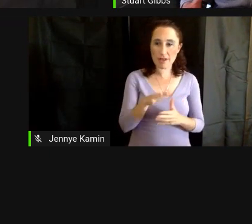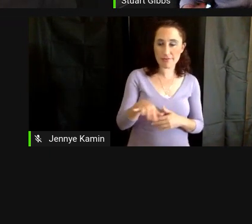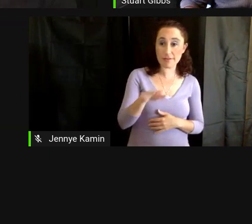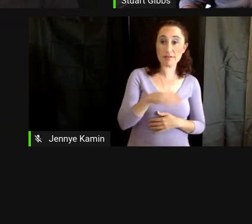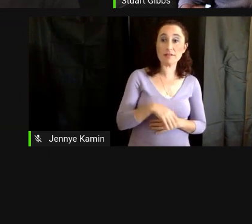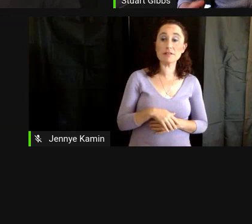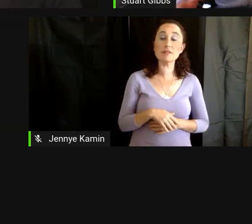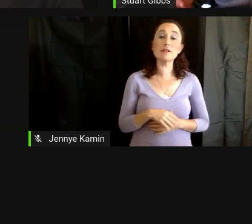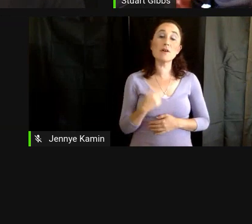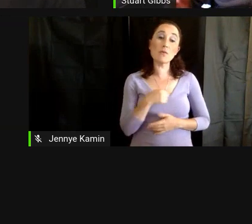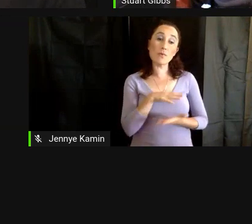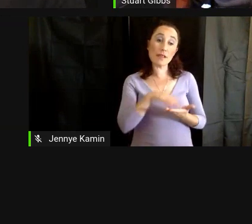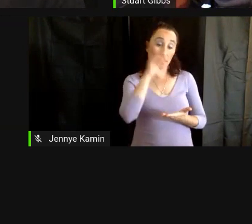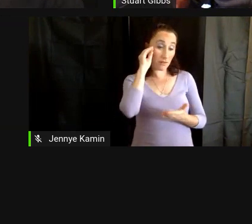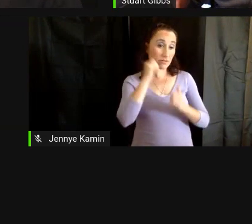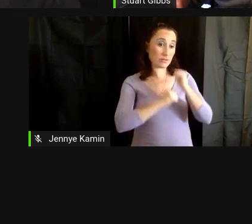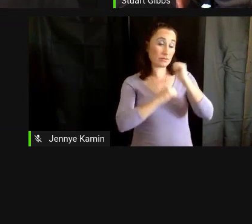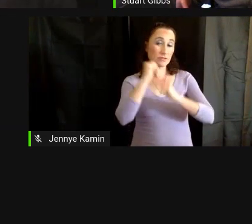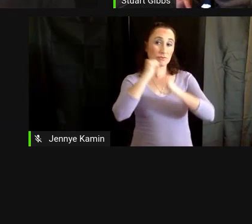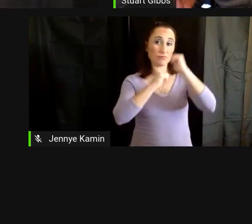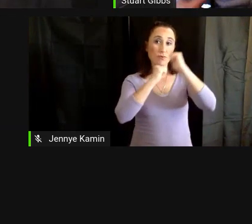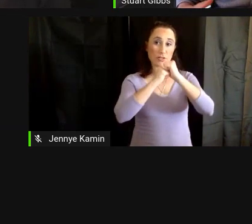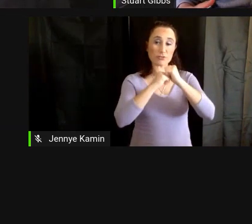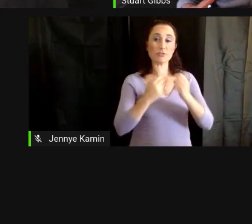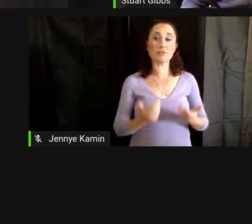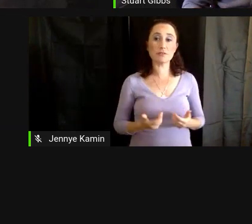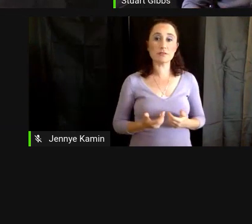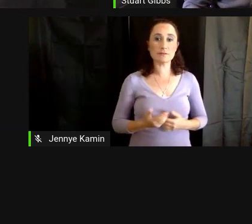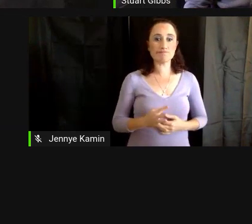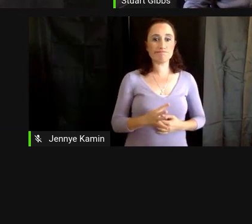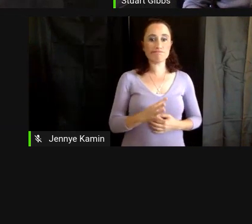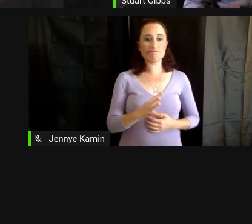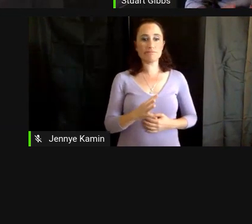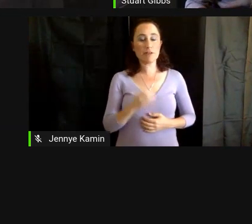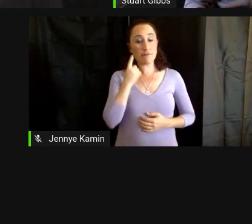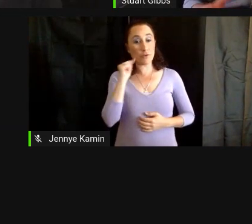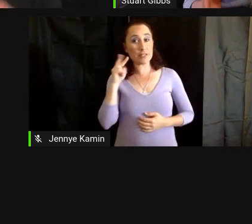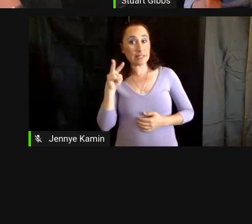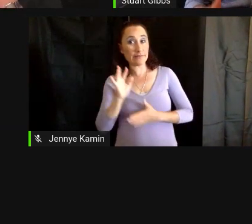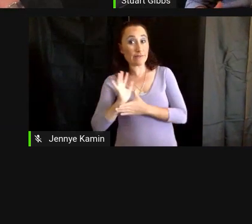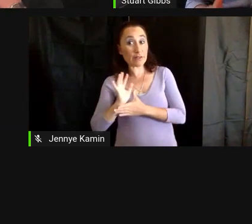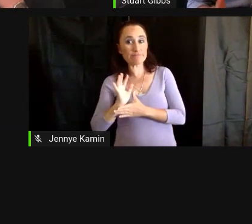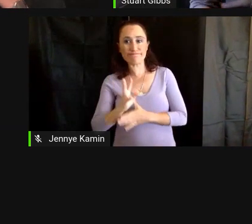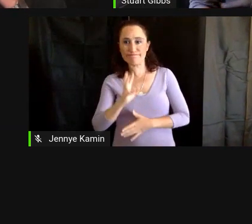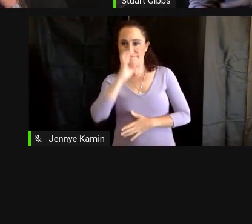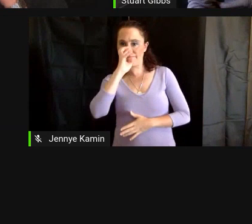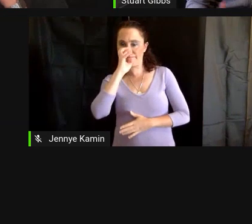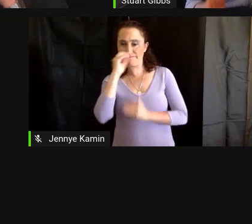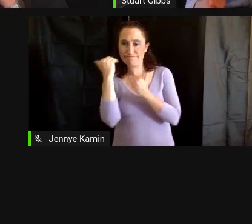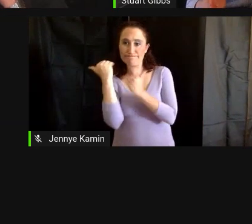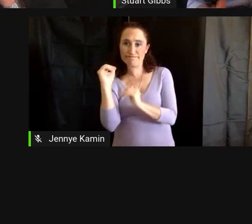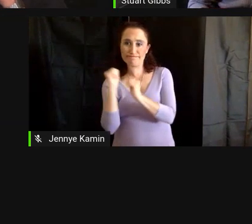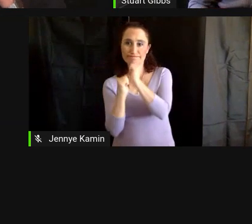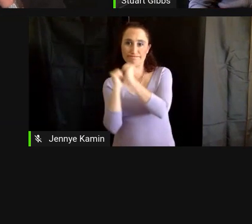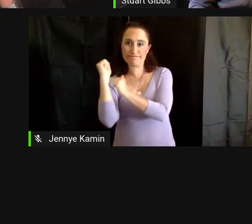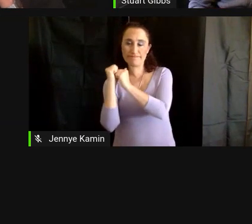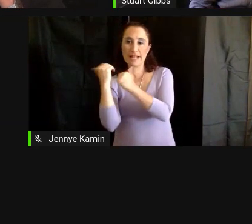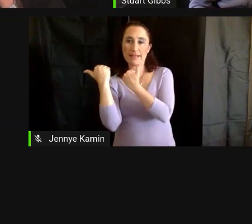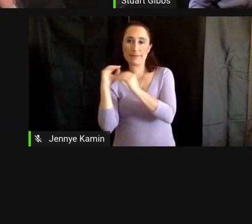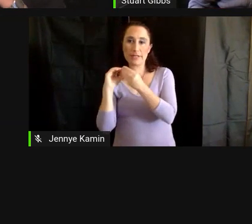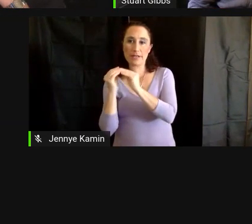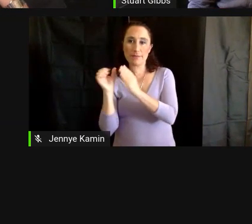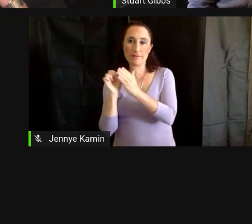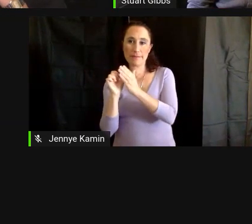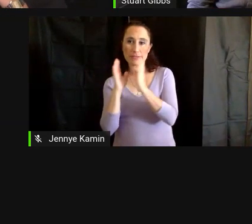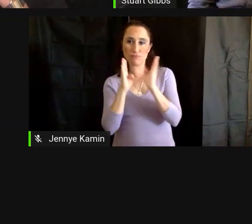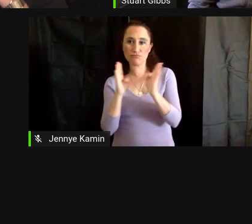is structure, because you have it's much more rigid structuring for TV or film. You have a very limited number of pages